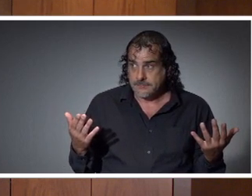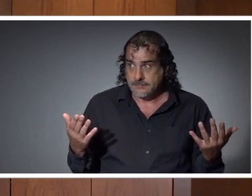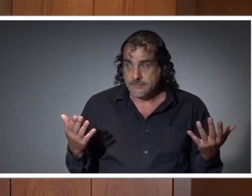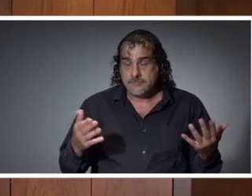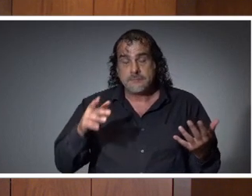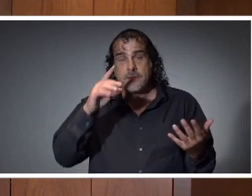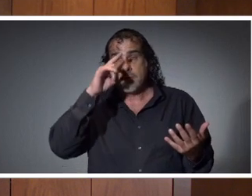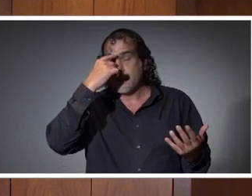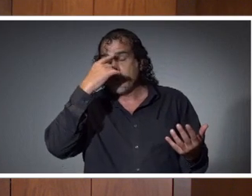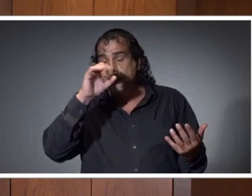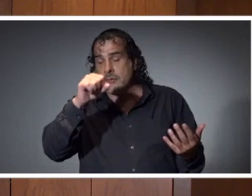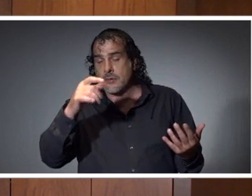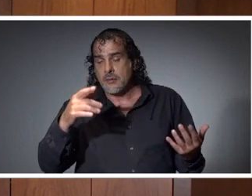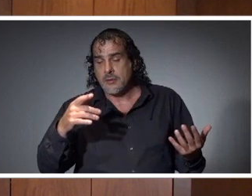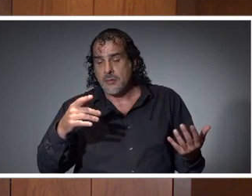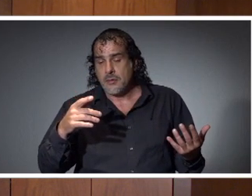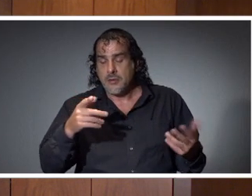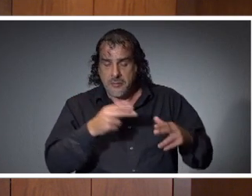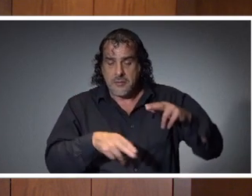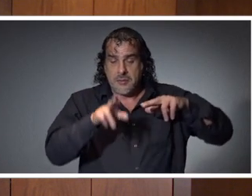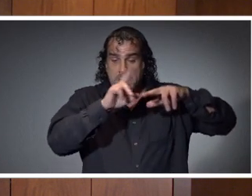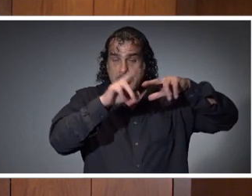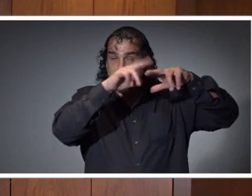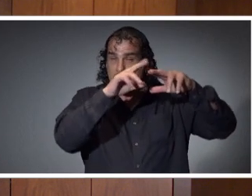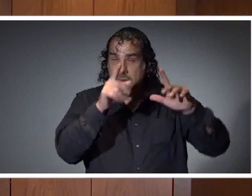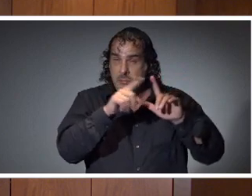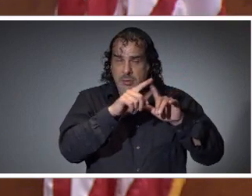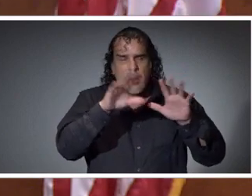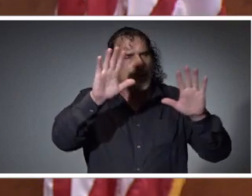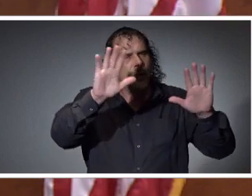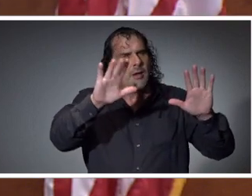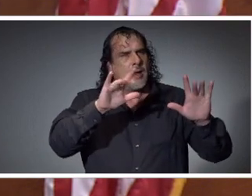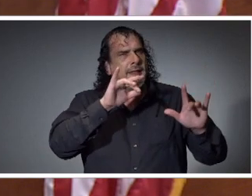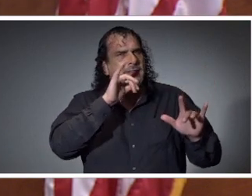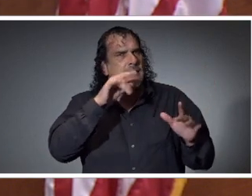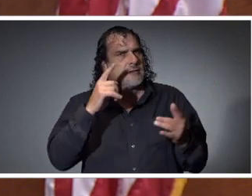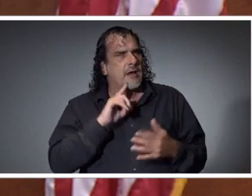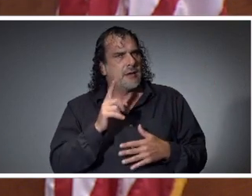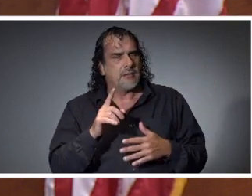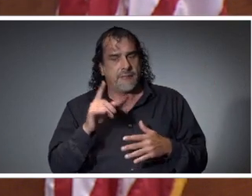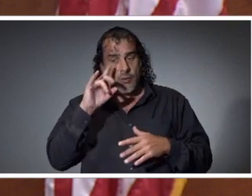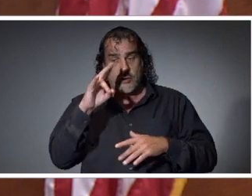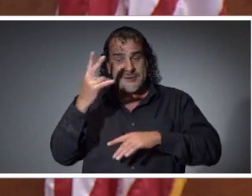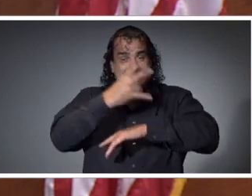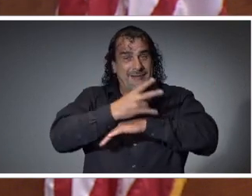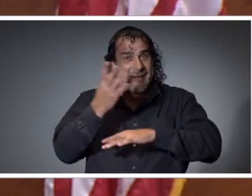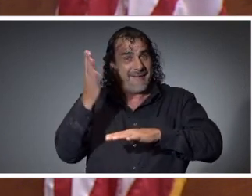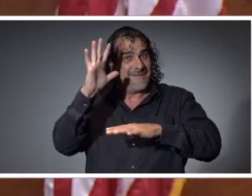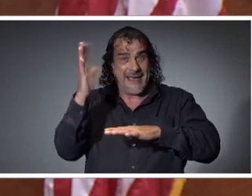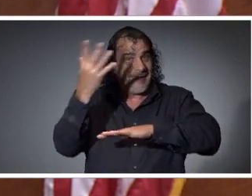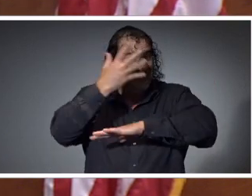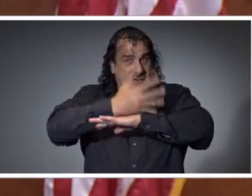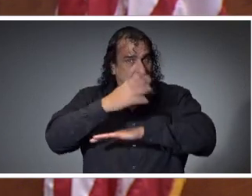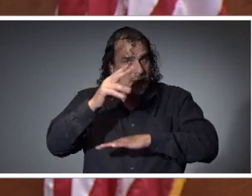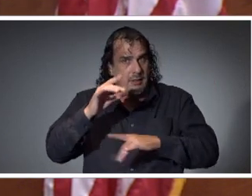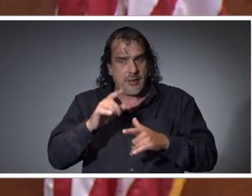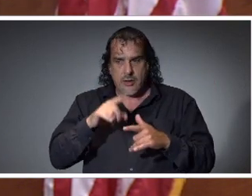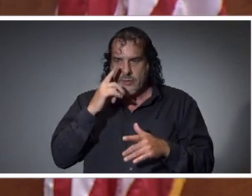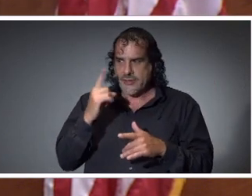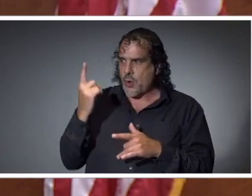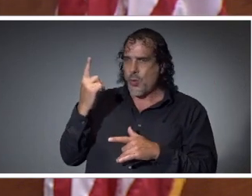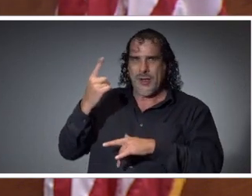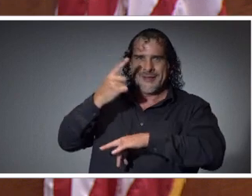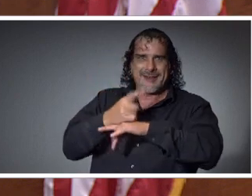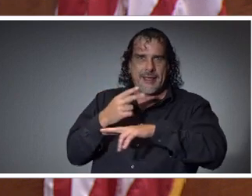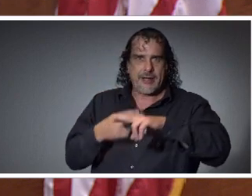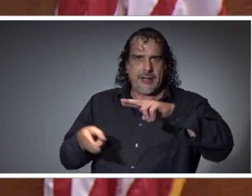Well, we're not actually seeing an increase in cases if you look at the 7 day or 5 day average. We saw 1 day of increased